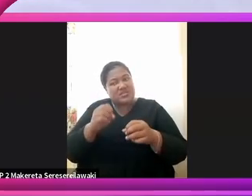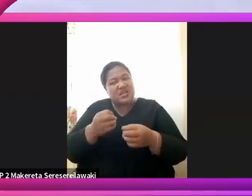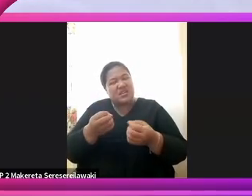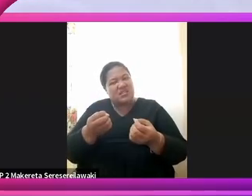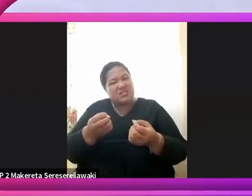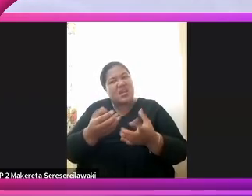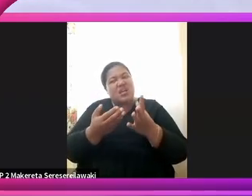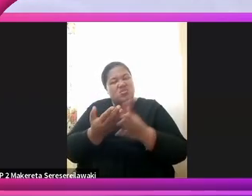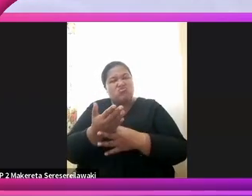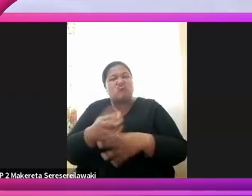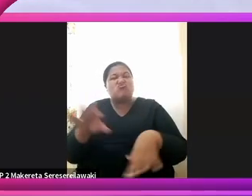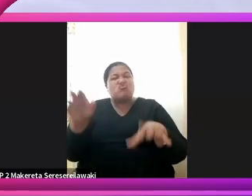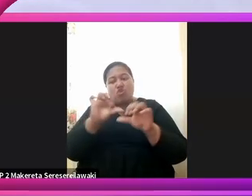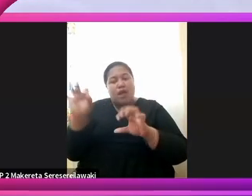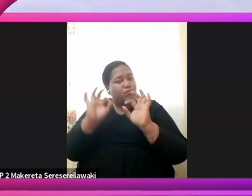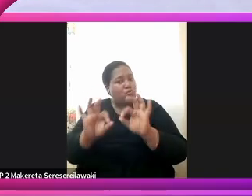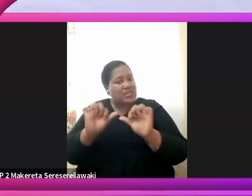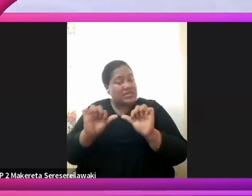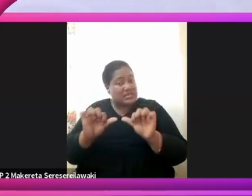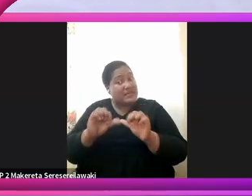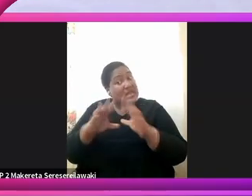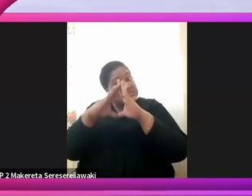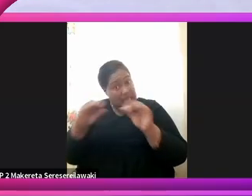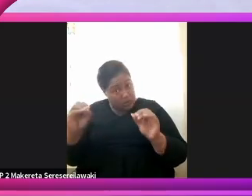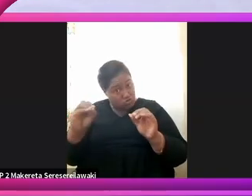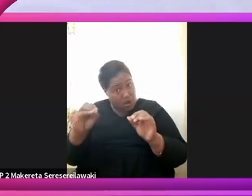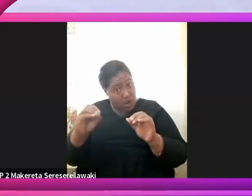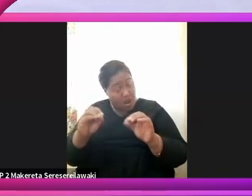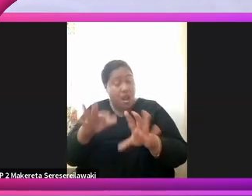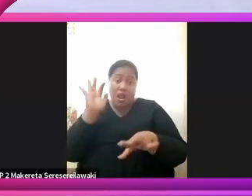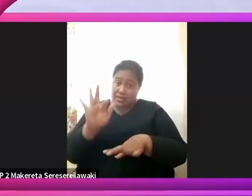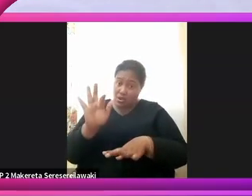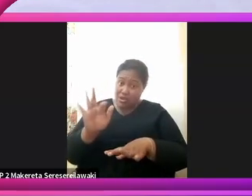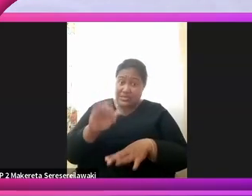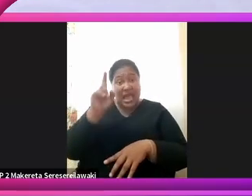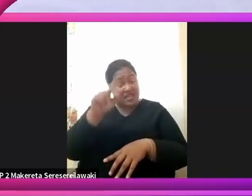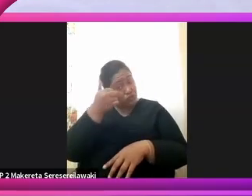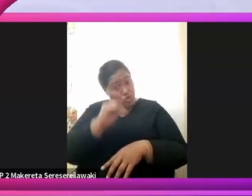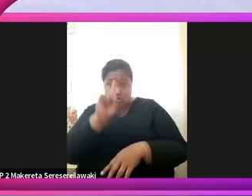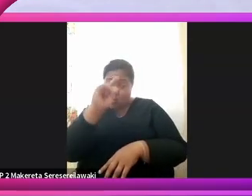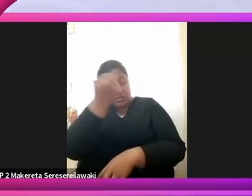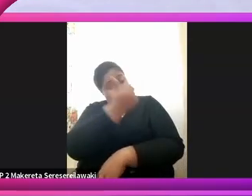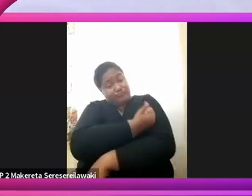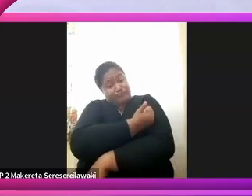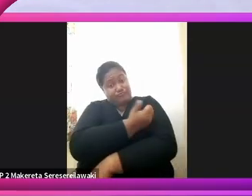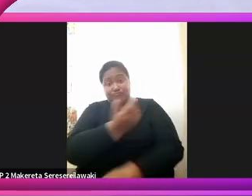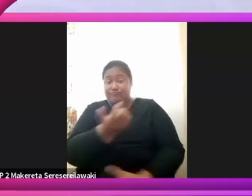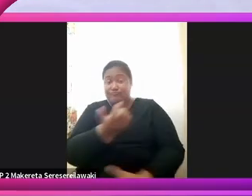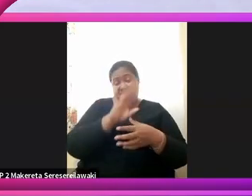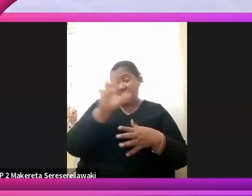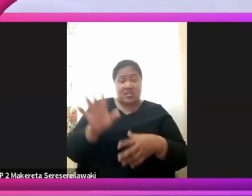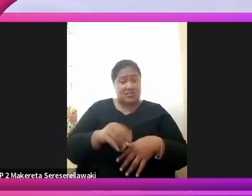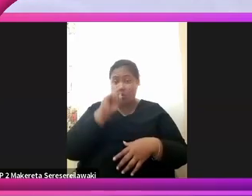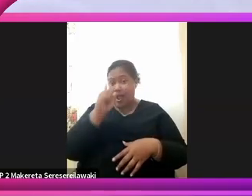sexual intercourse. You sharing needle. If you use just one needle by yourself, there's nowhere you can get in. I'm talking